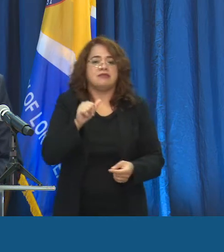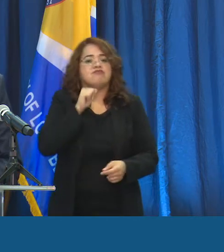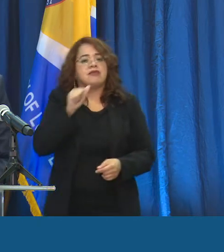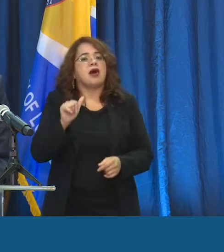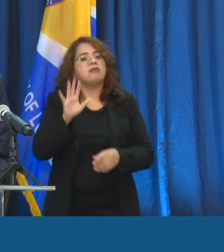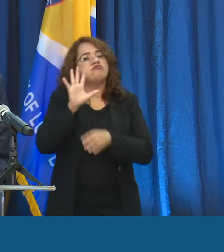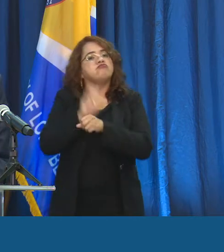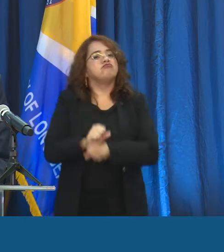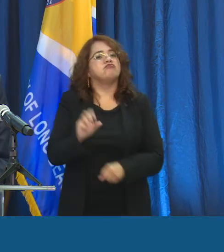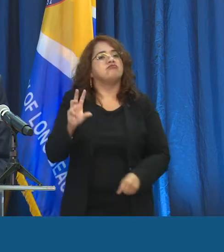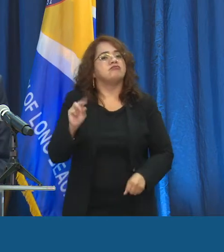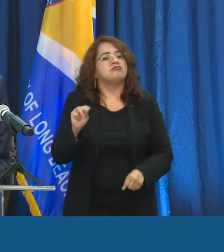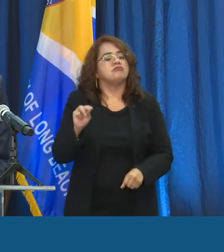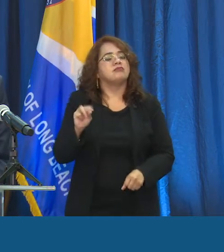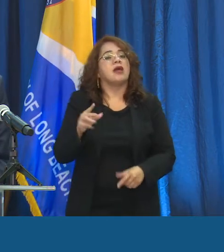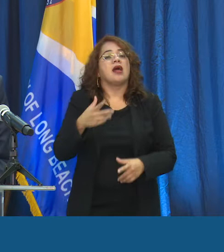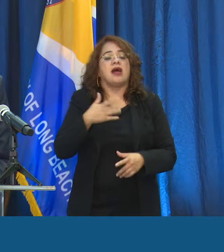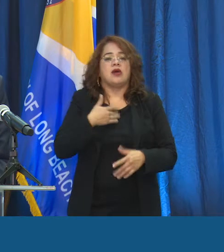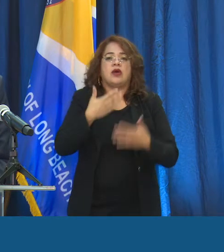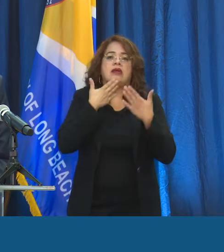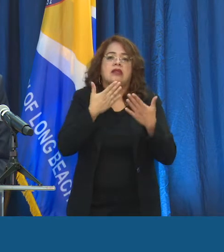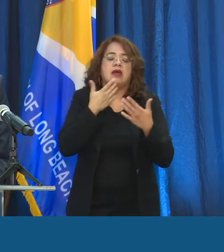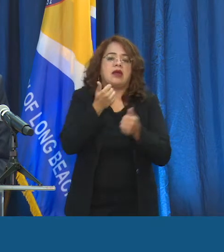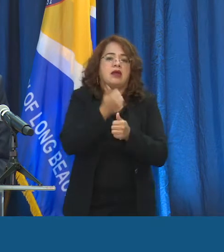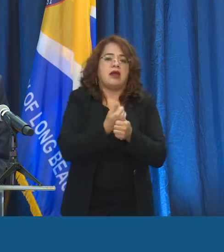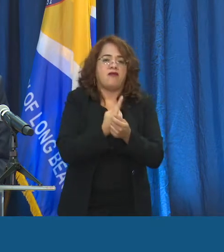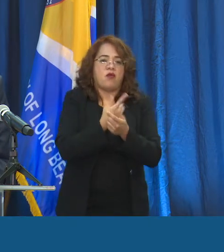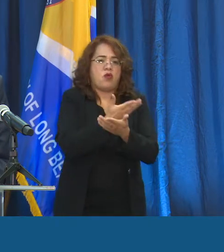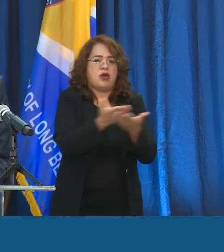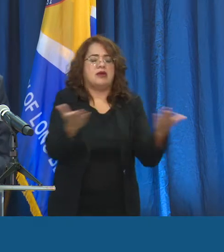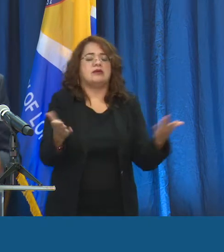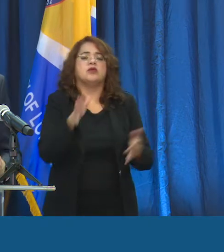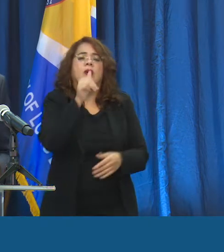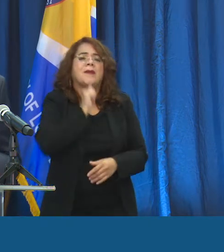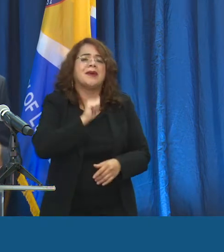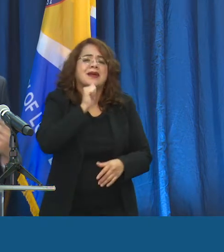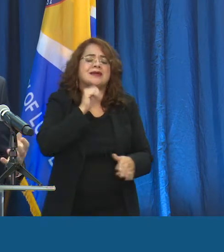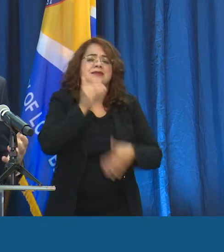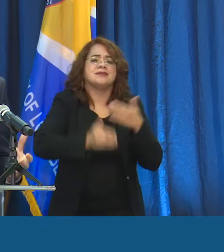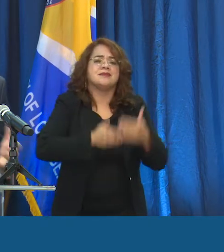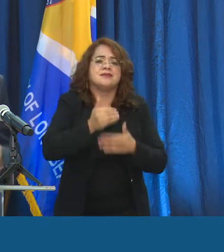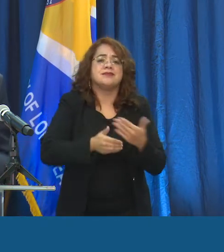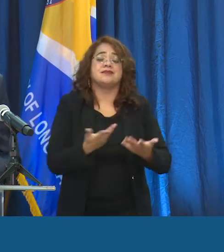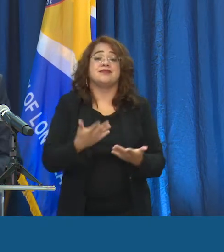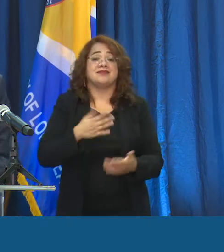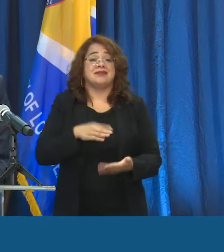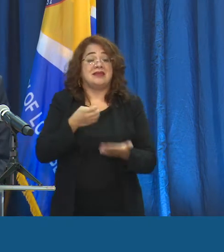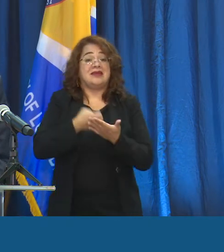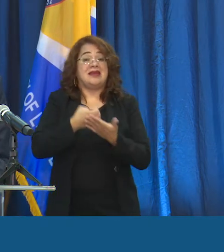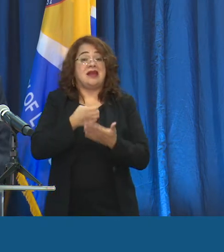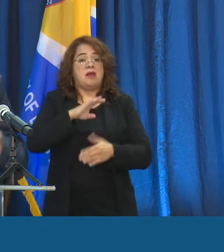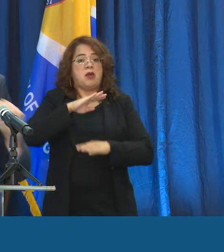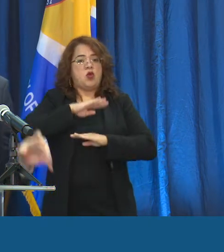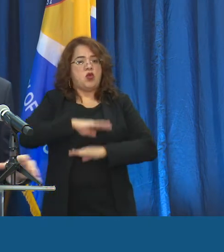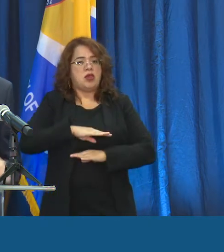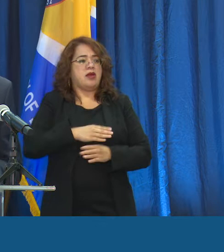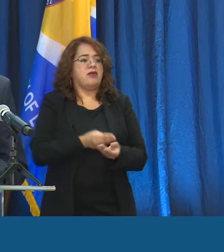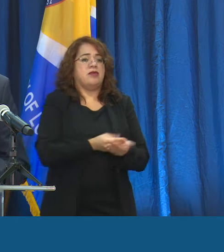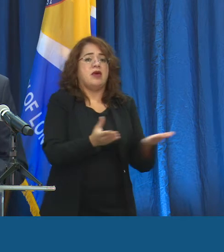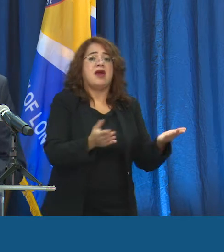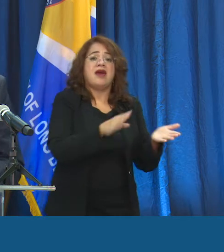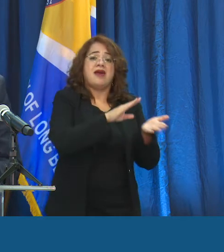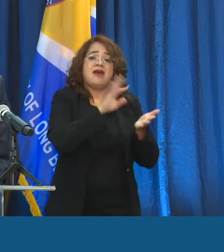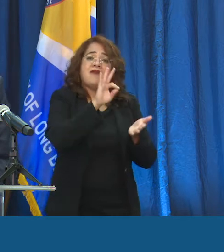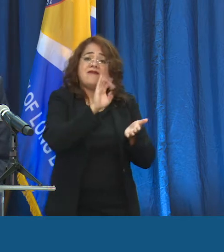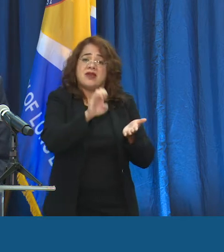daily operations, and we thank you everyone for your patience. We've also found ways to provide relief to residents and businesses, doing things like fee waivers